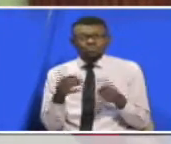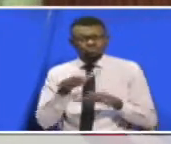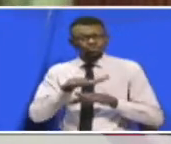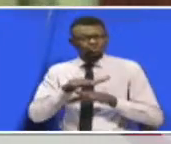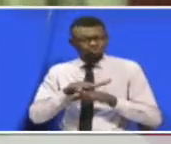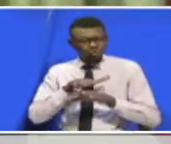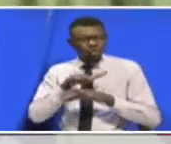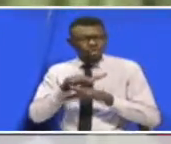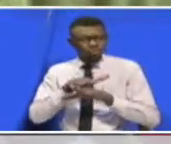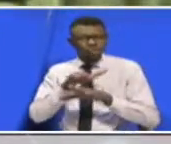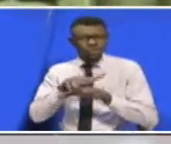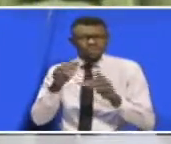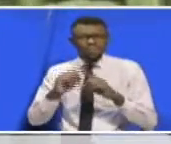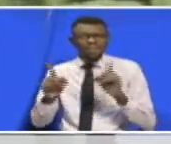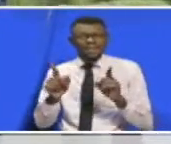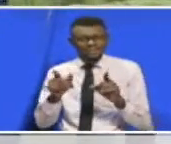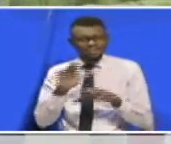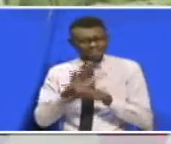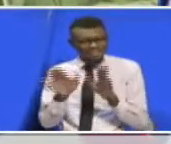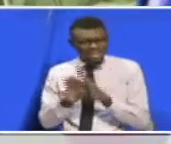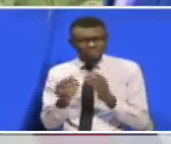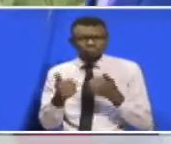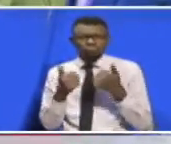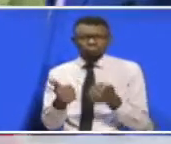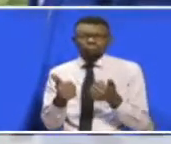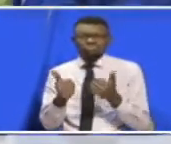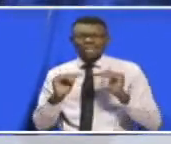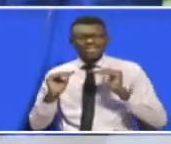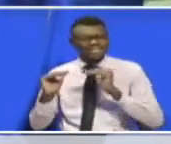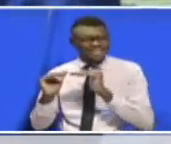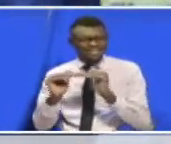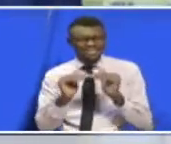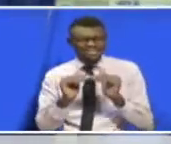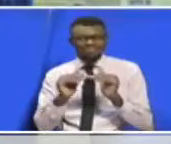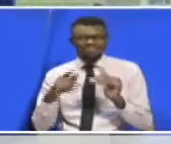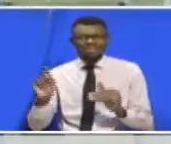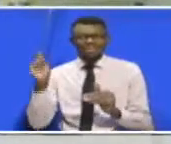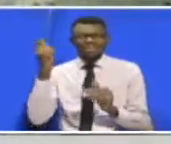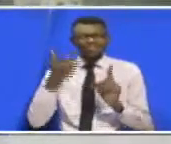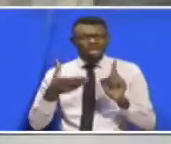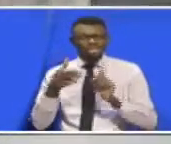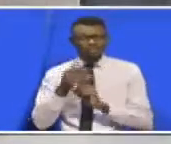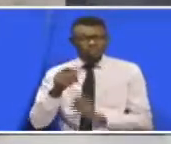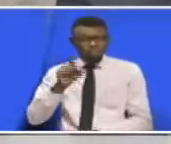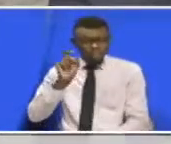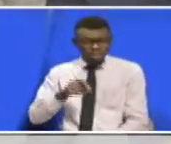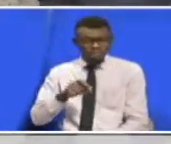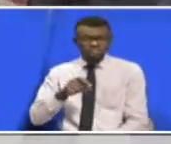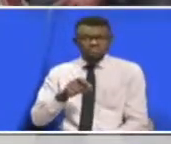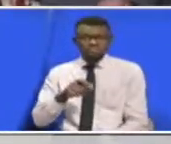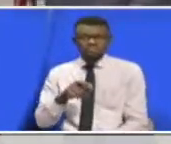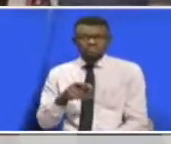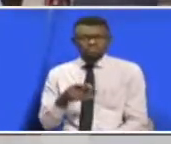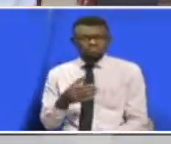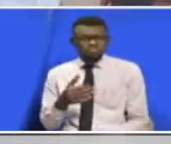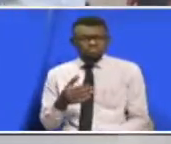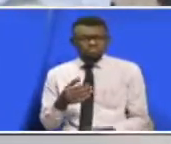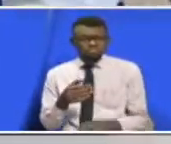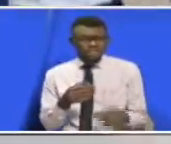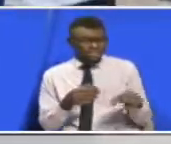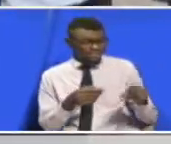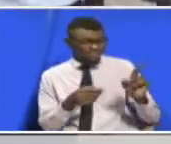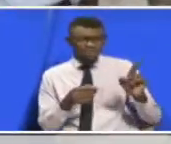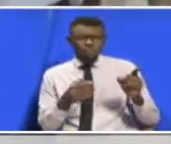grind exceedingly fine. Yeah. Justice at some point of Kenya will come. And this, for the record, is not even about Mr. Jimmy